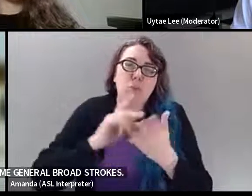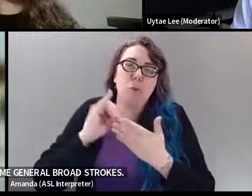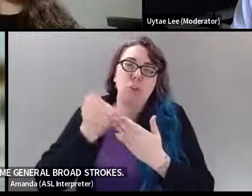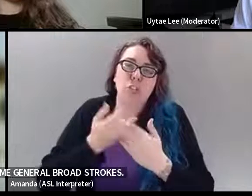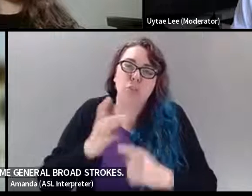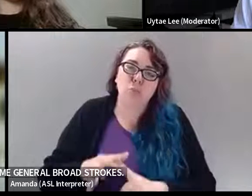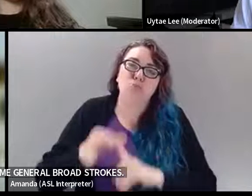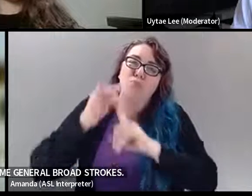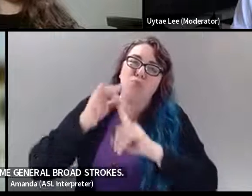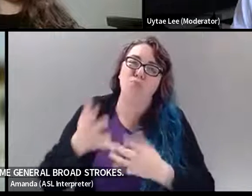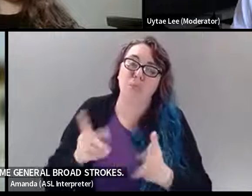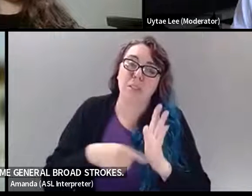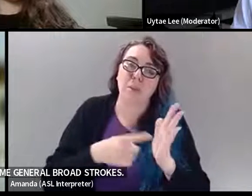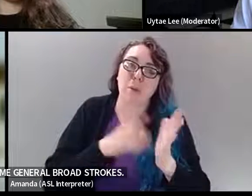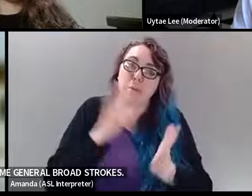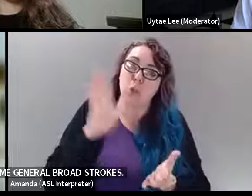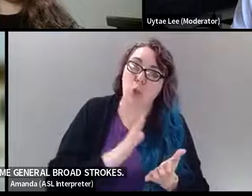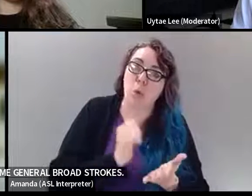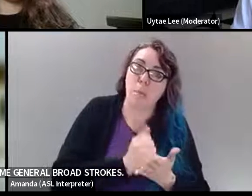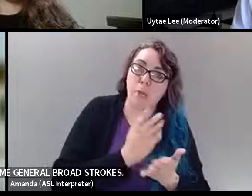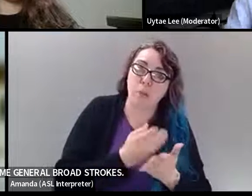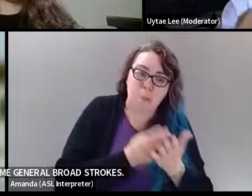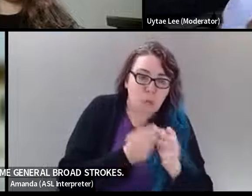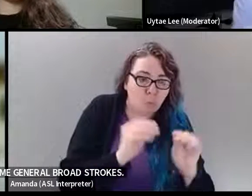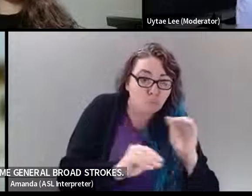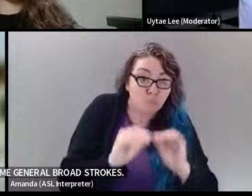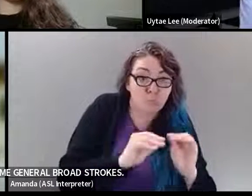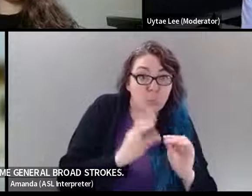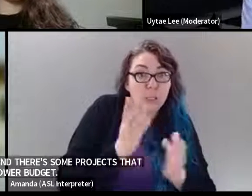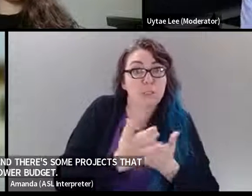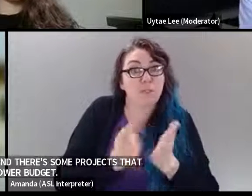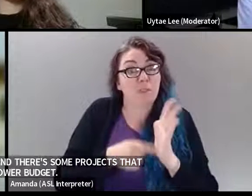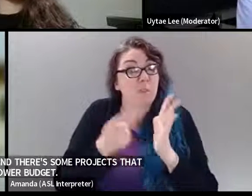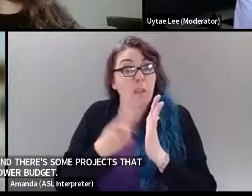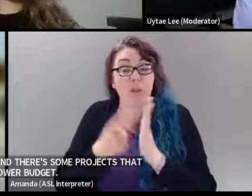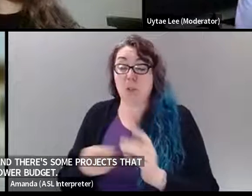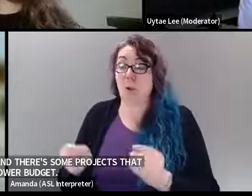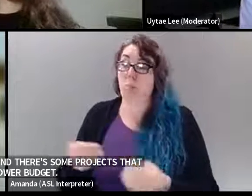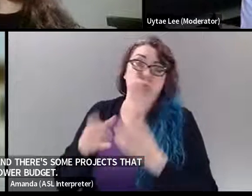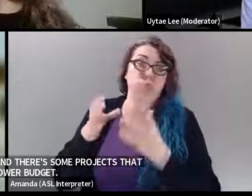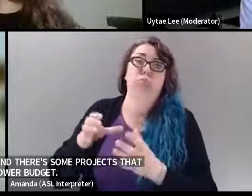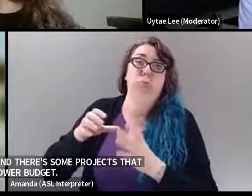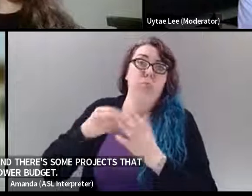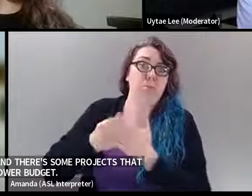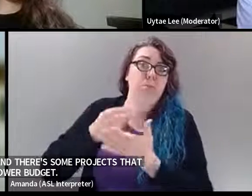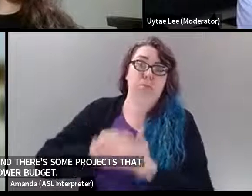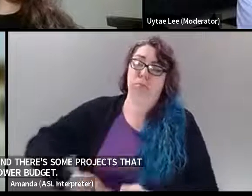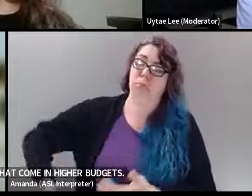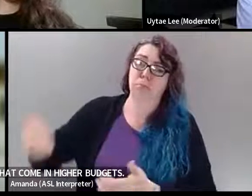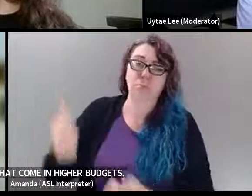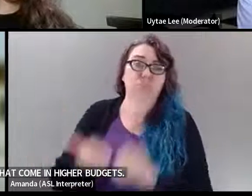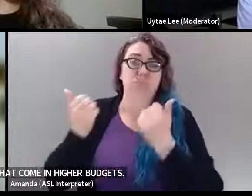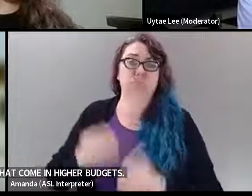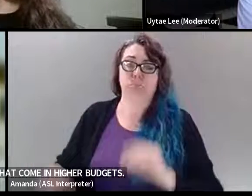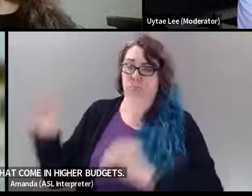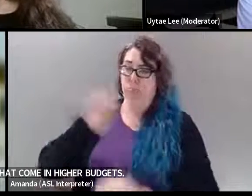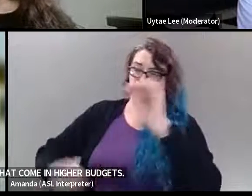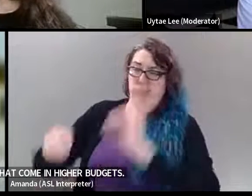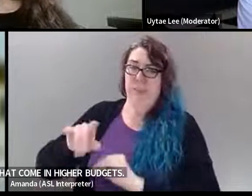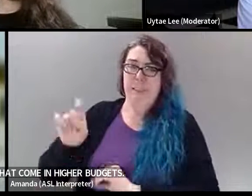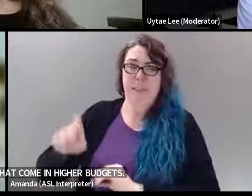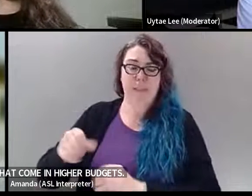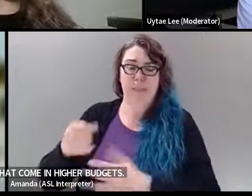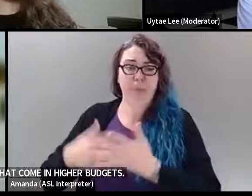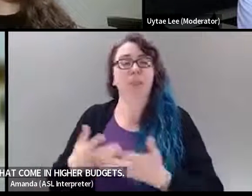that come in higher budgets, but just kind of wanted to give some kind of sense of where typical projects for our